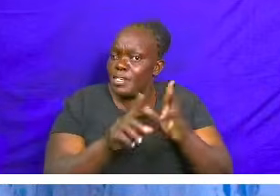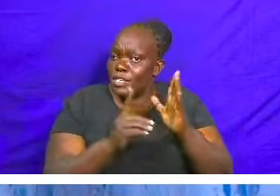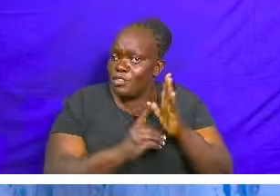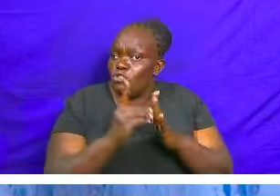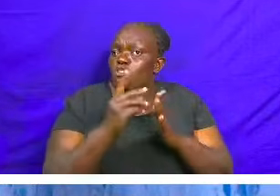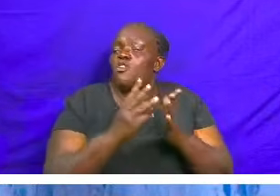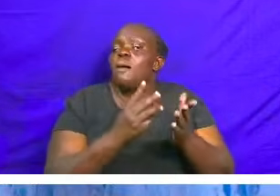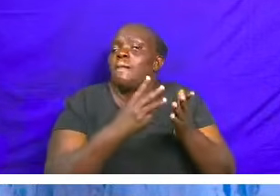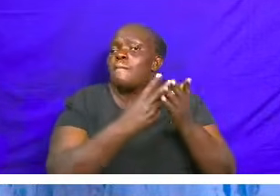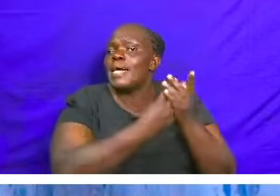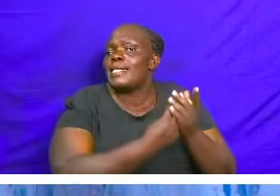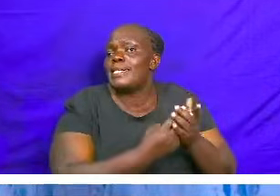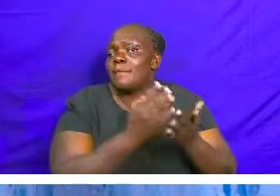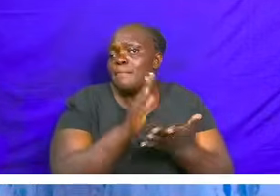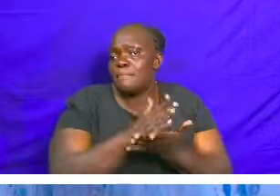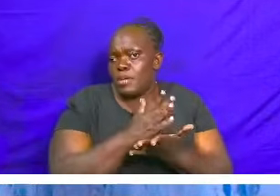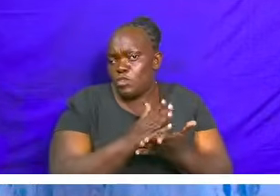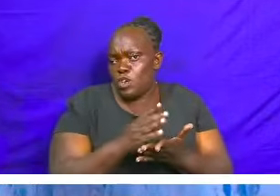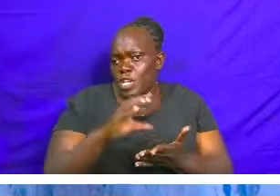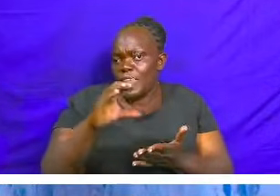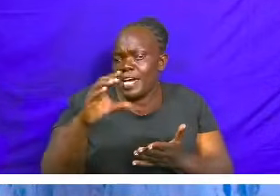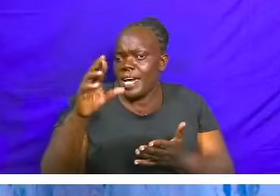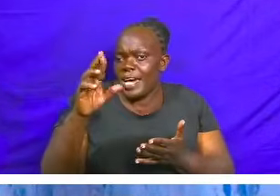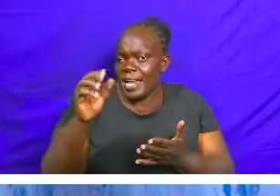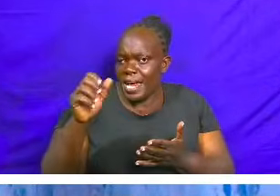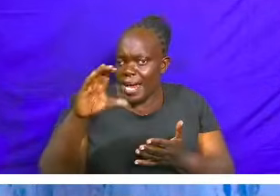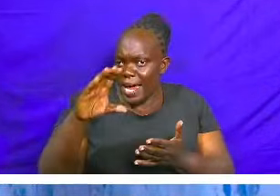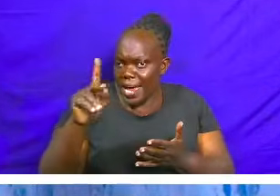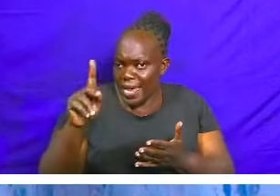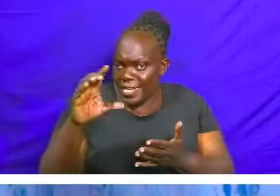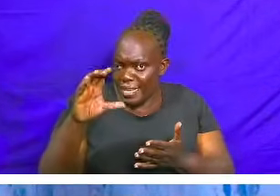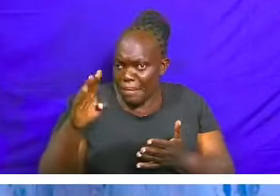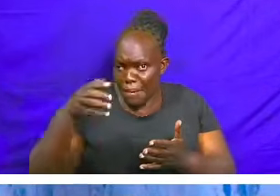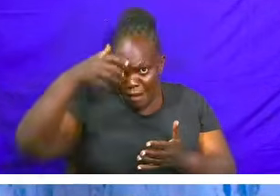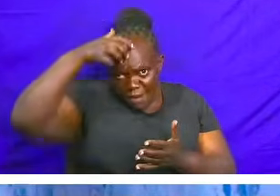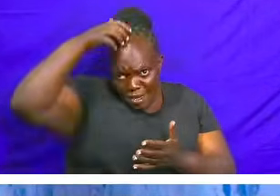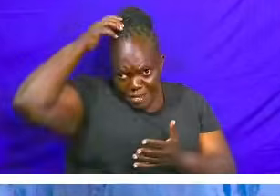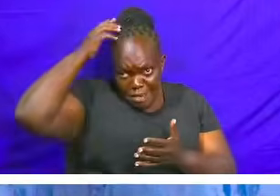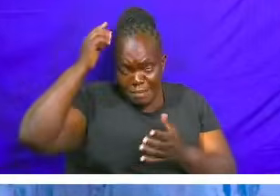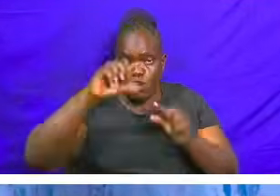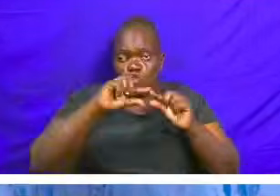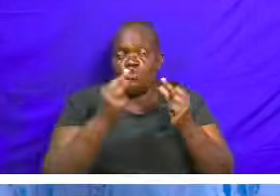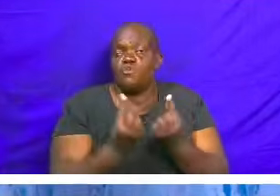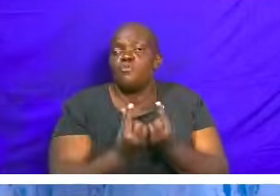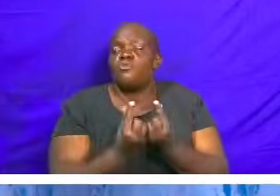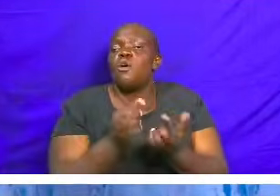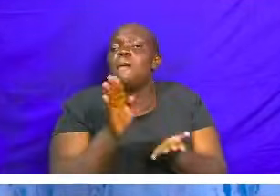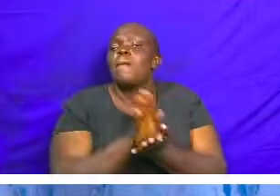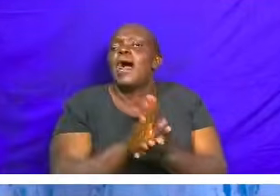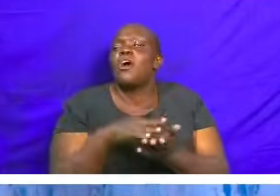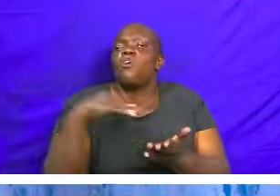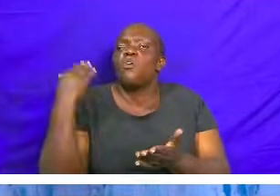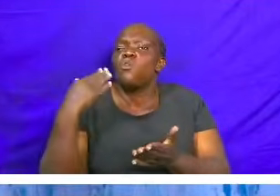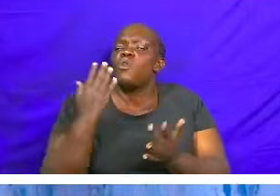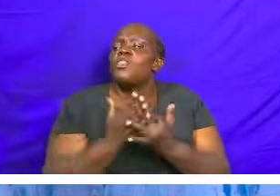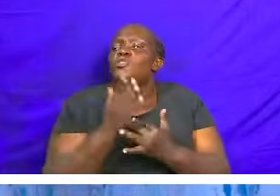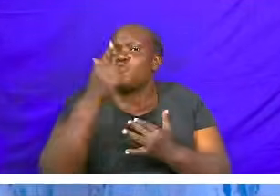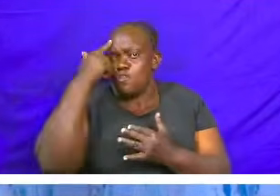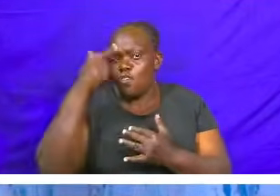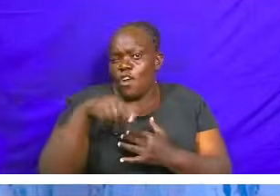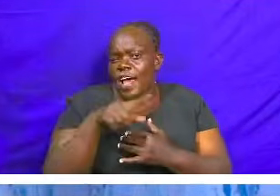partnership between Craft Silicon, KCB Group, always KCB. Our bank always comes through for us, even